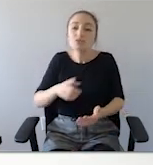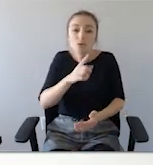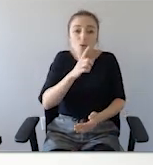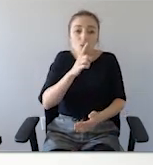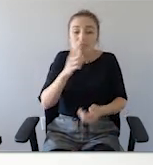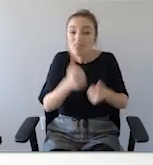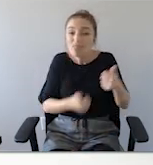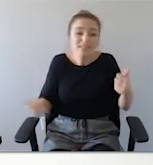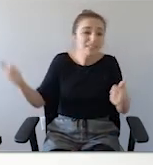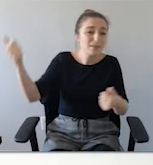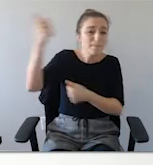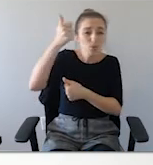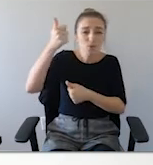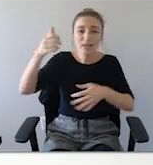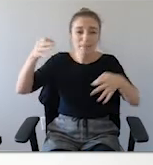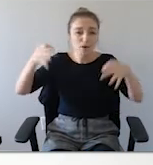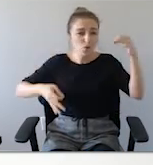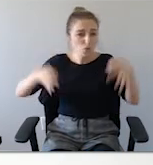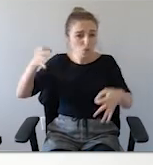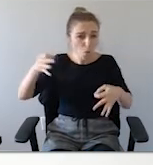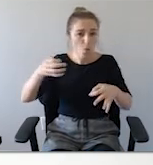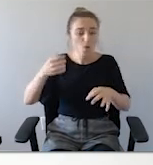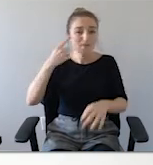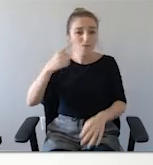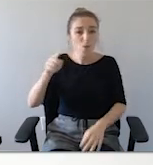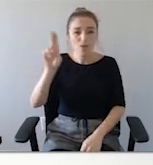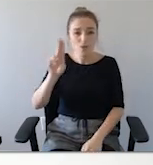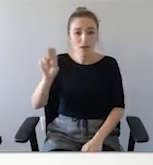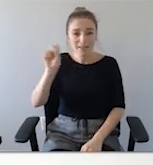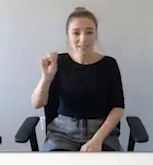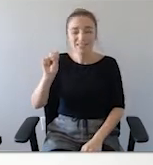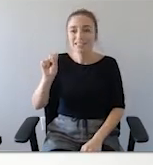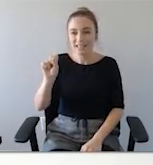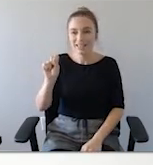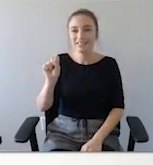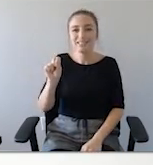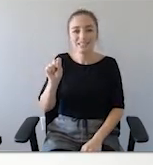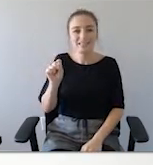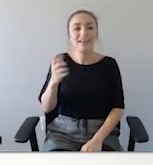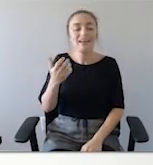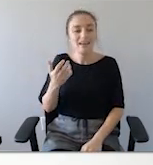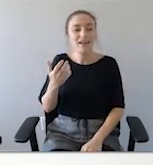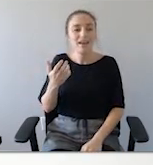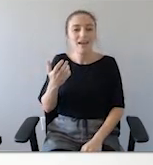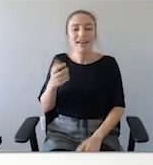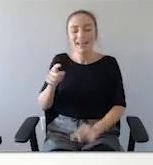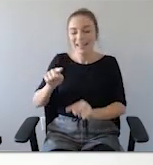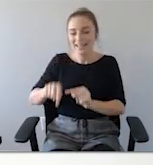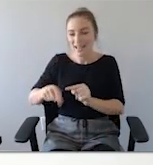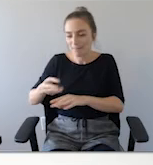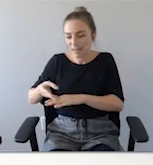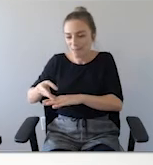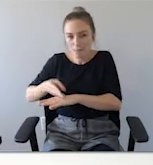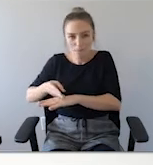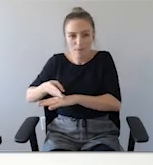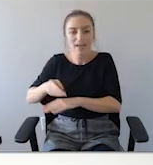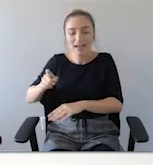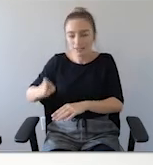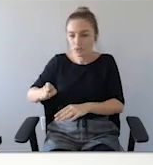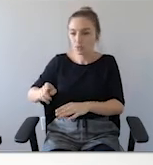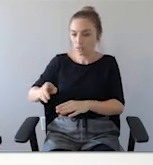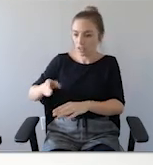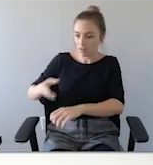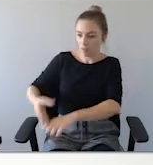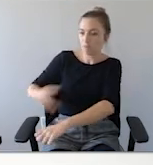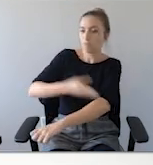said that it's not, progress can't be like this much. It has to be meaningful to the student. And every student, everybody